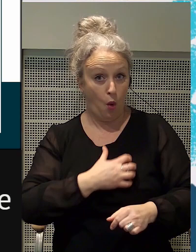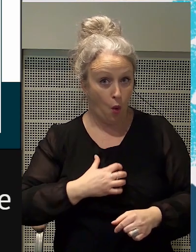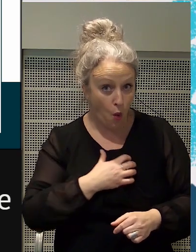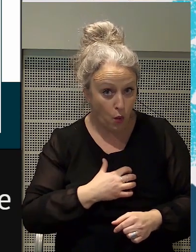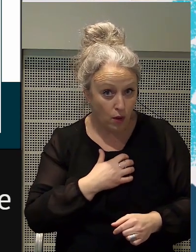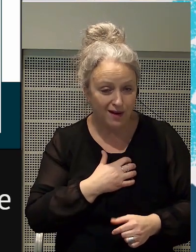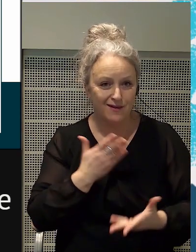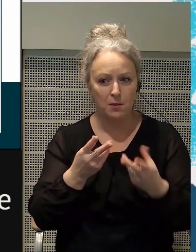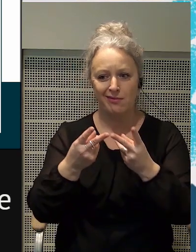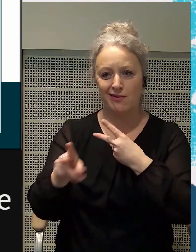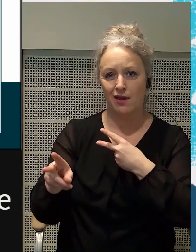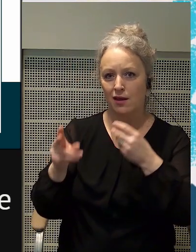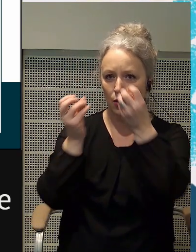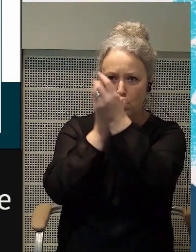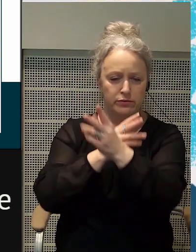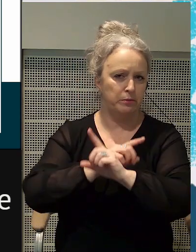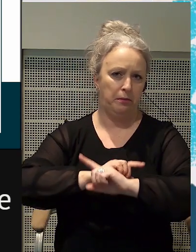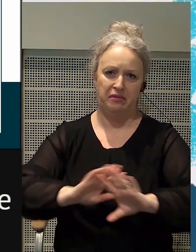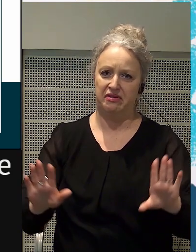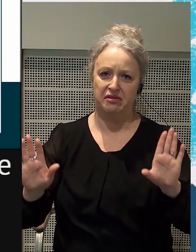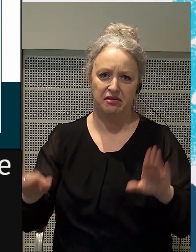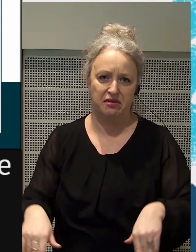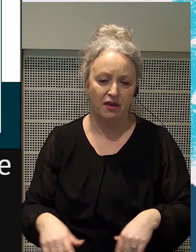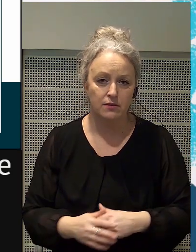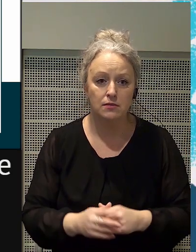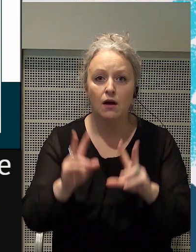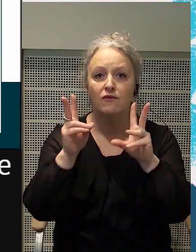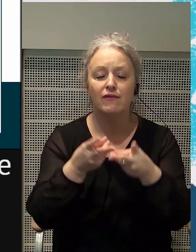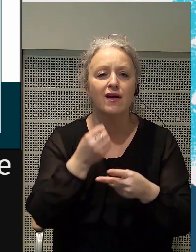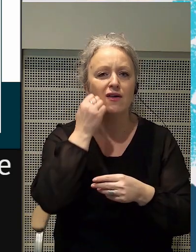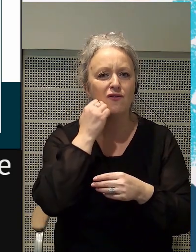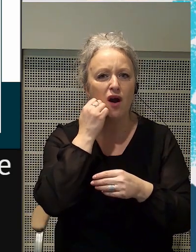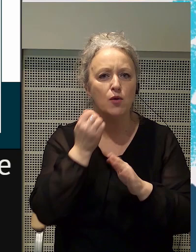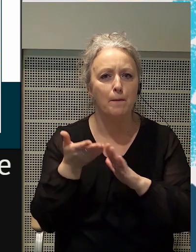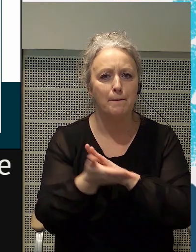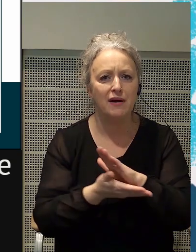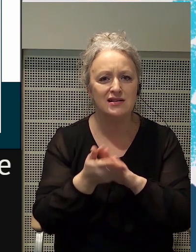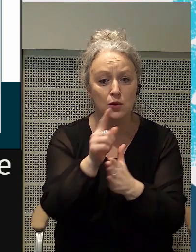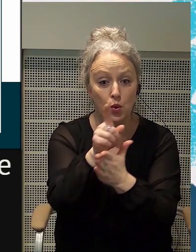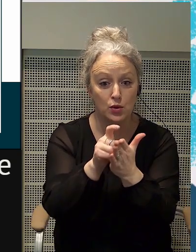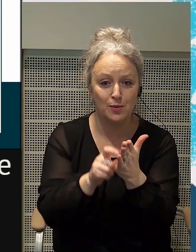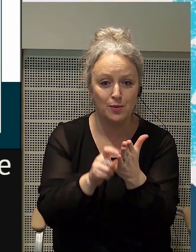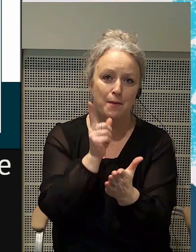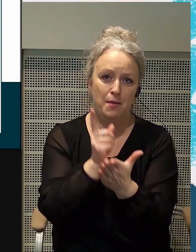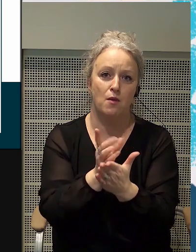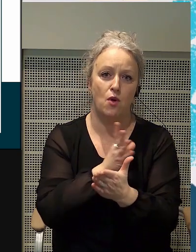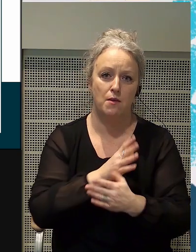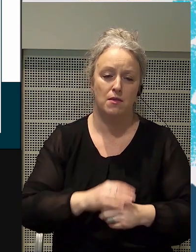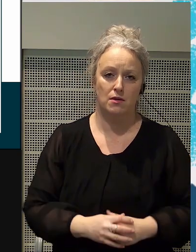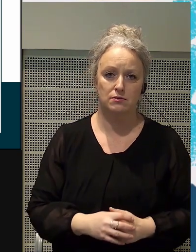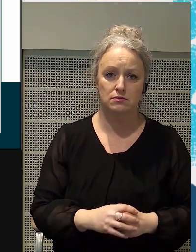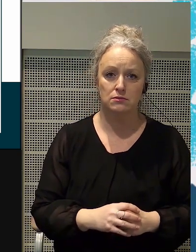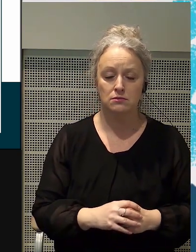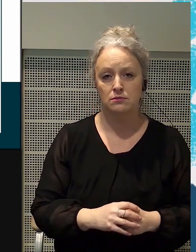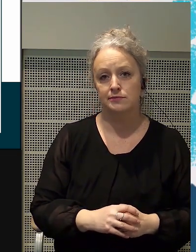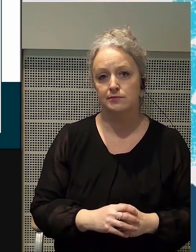age-specific questionnaires. In children, usually we can put questionnaires to children from 6 age and up. Usually it's 6 or 8 to